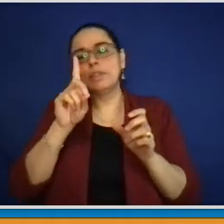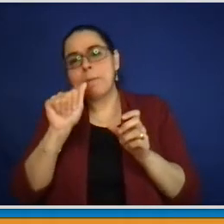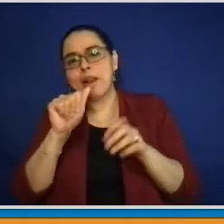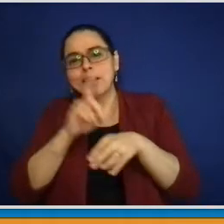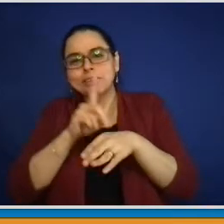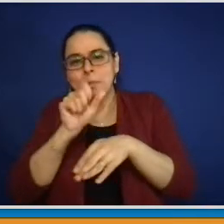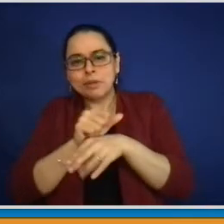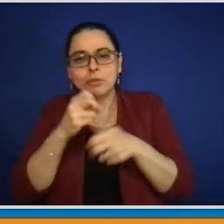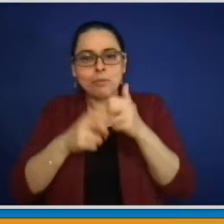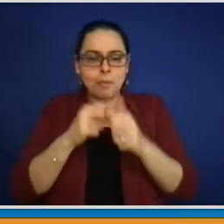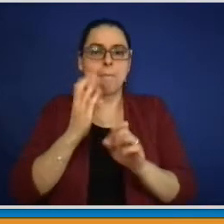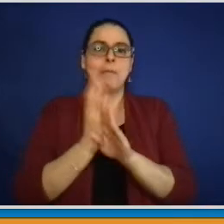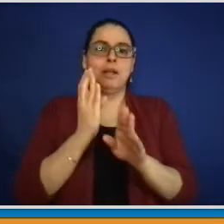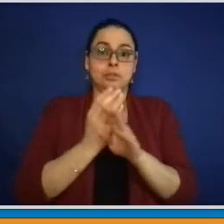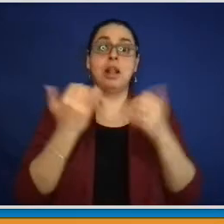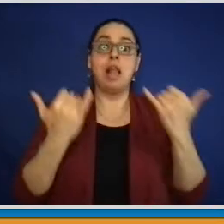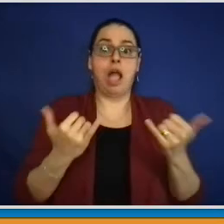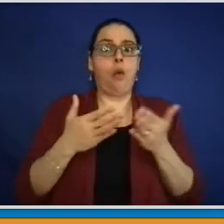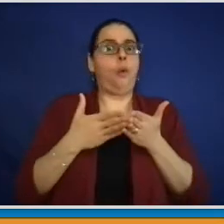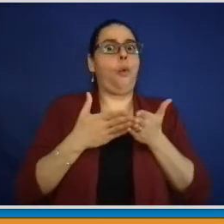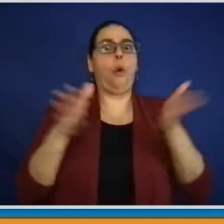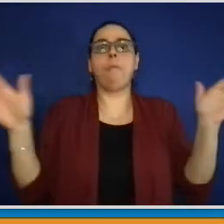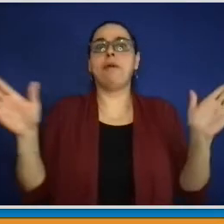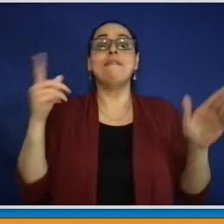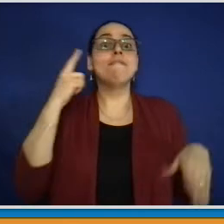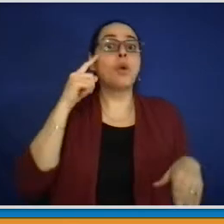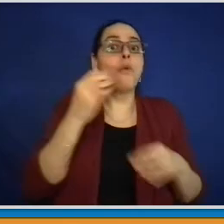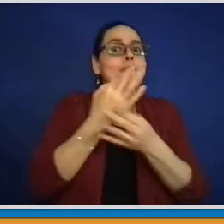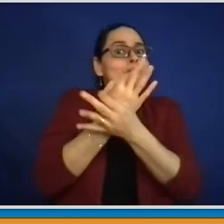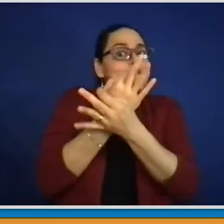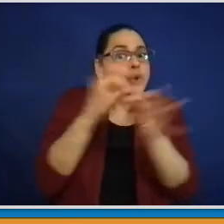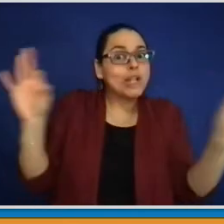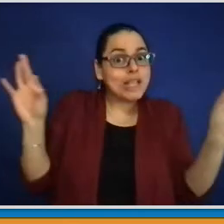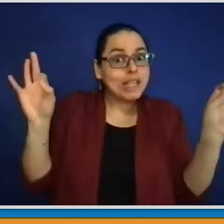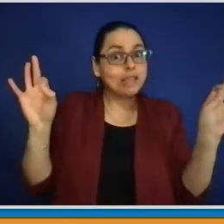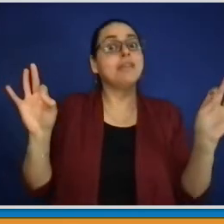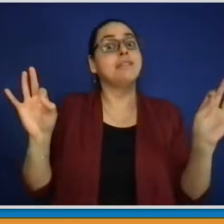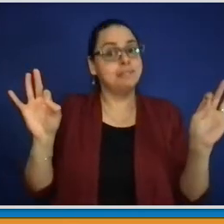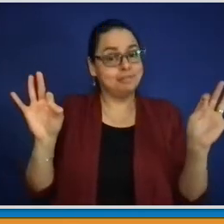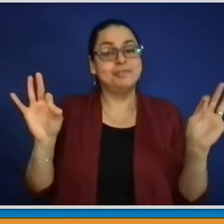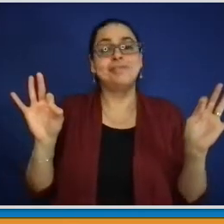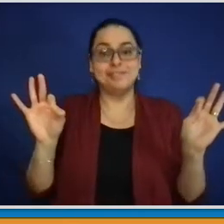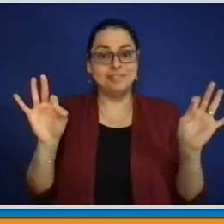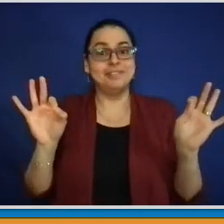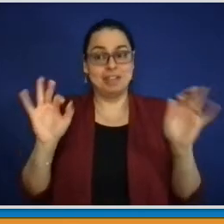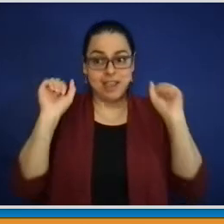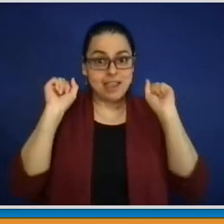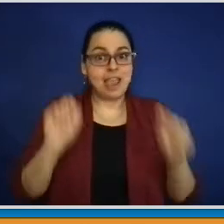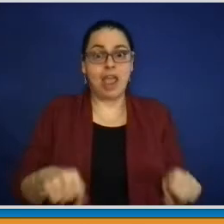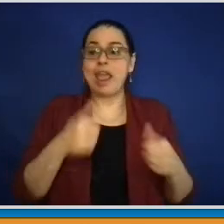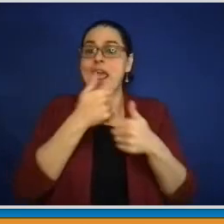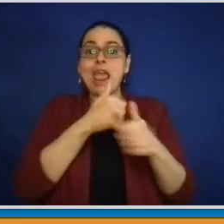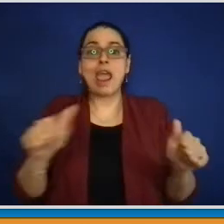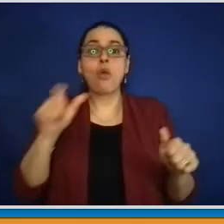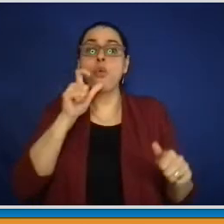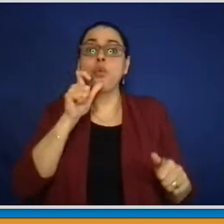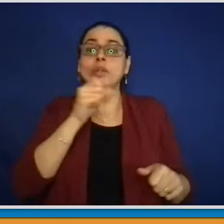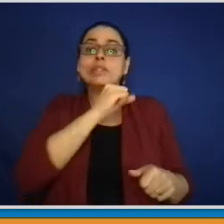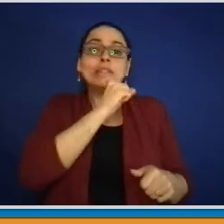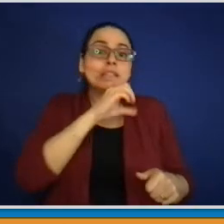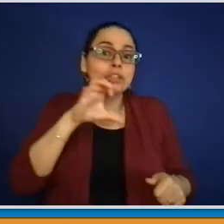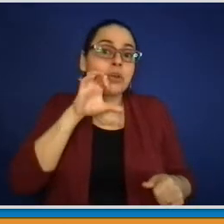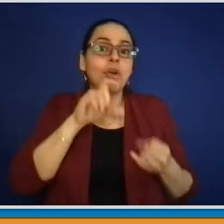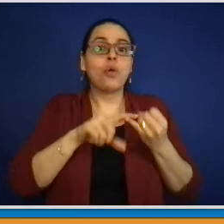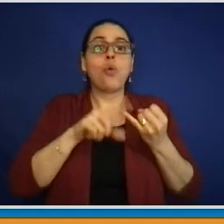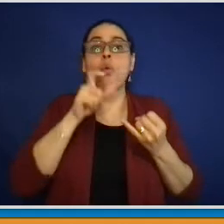about transportation that many people have because they don't drive, don't have access to somebody who drives, certainly not going to be comfortable taking public transit to go